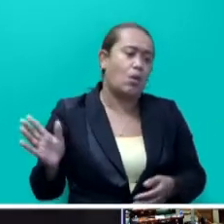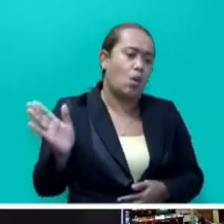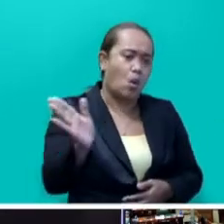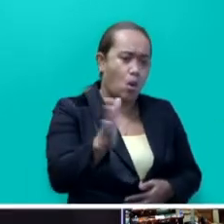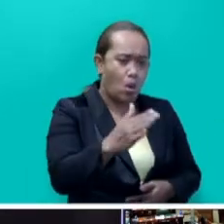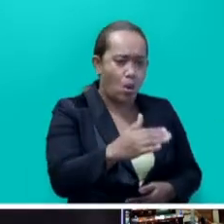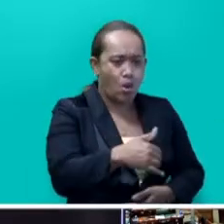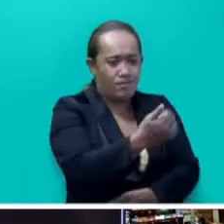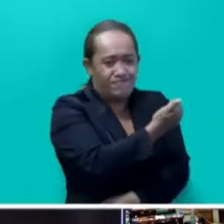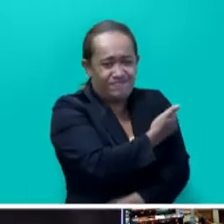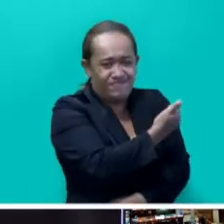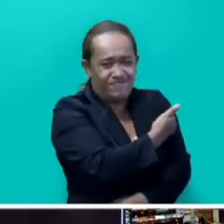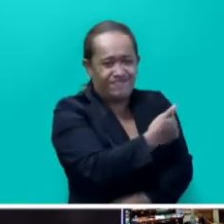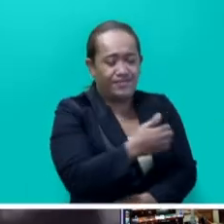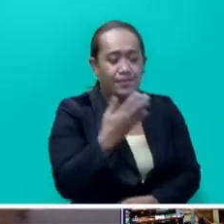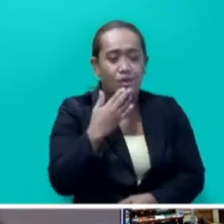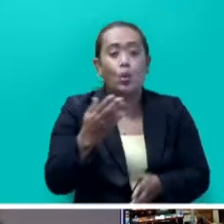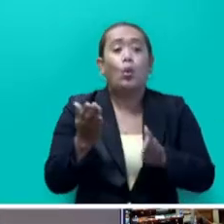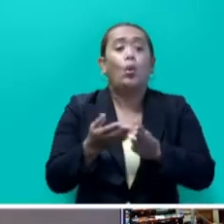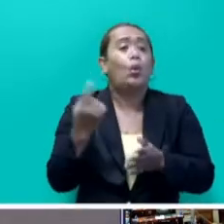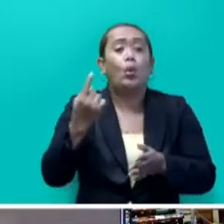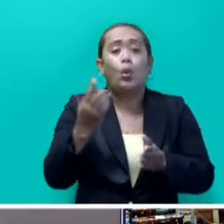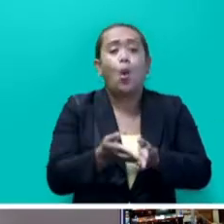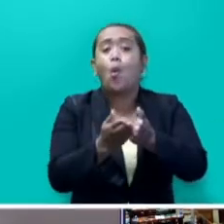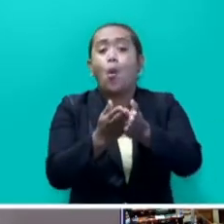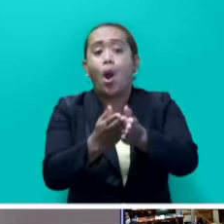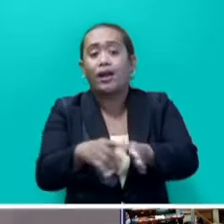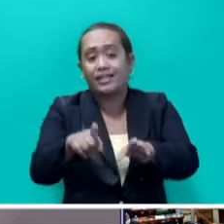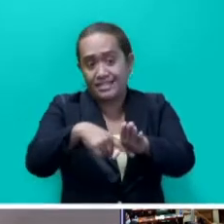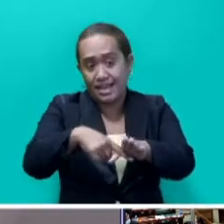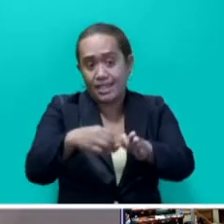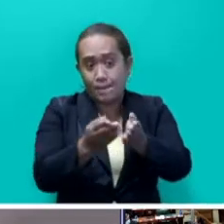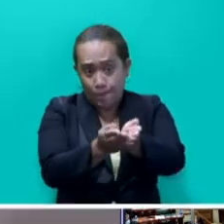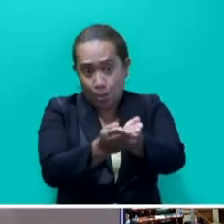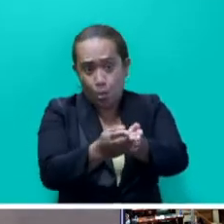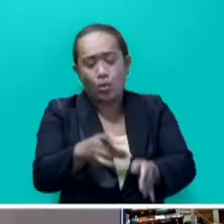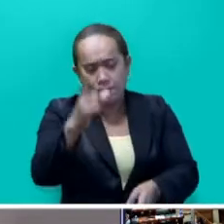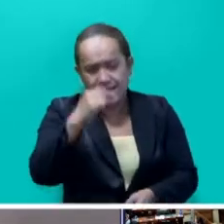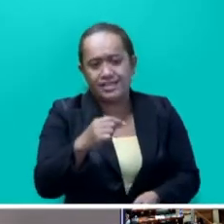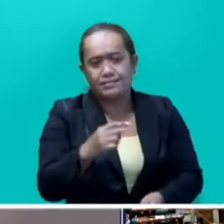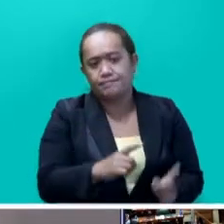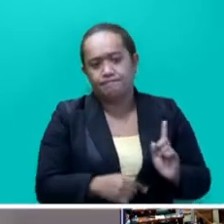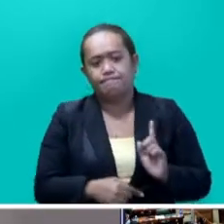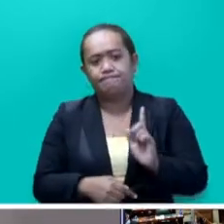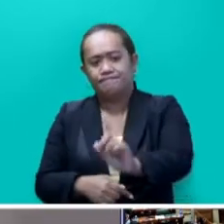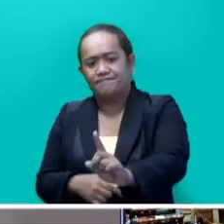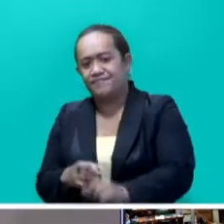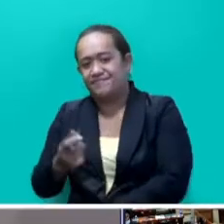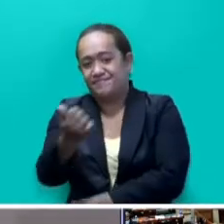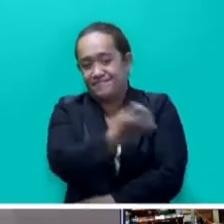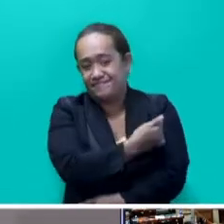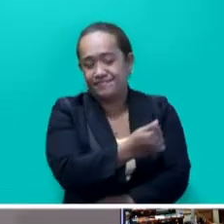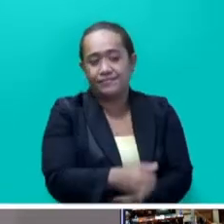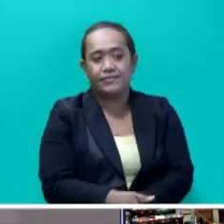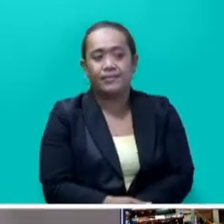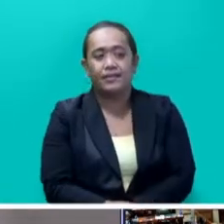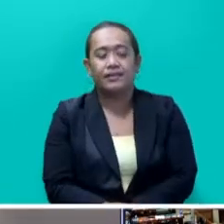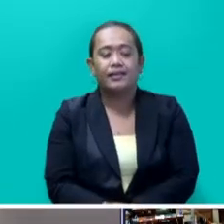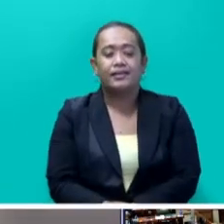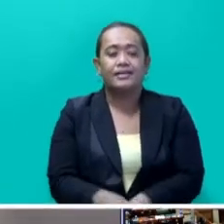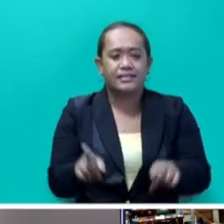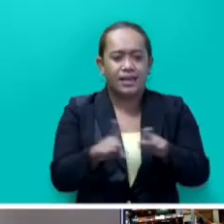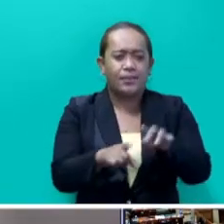young seafarers also to join the seafaring profession, the government will also pay for training